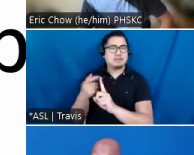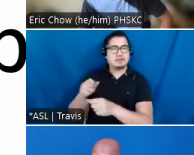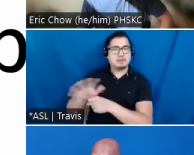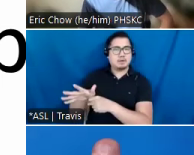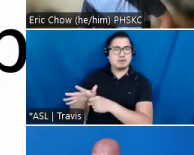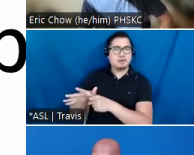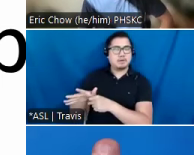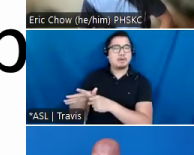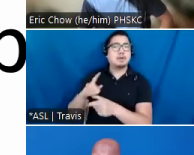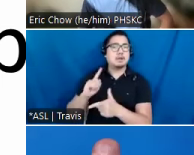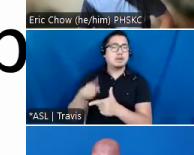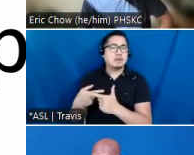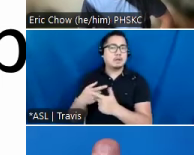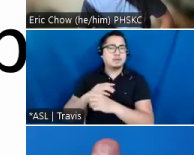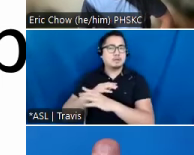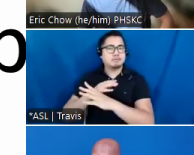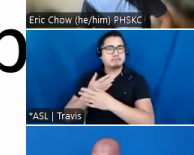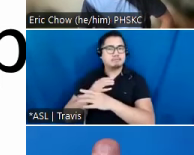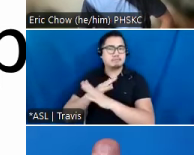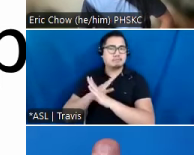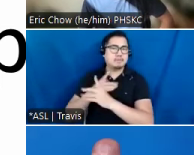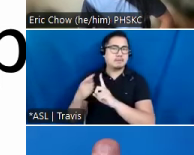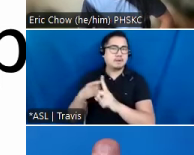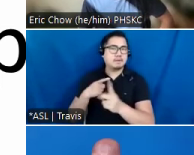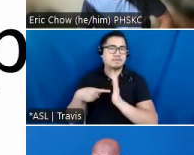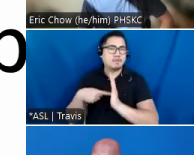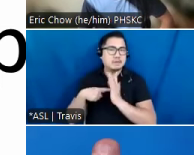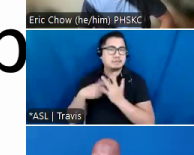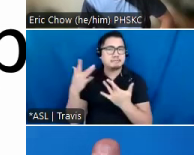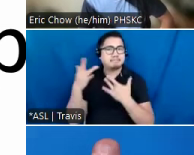and defend against complications associated with the infection.